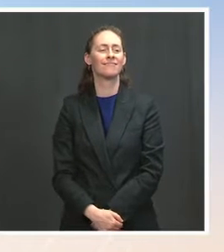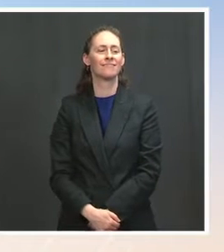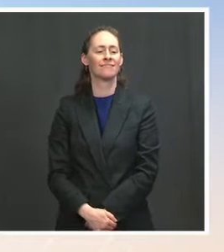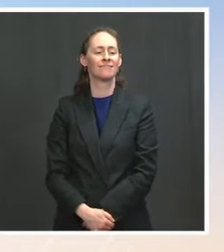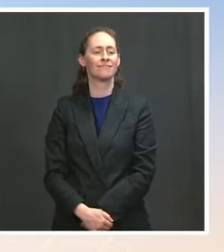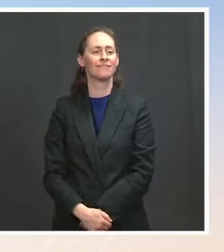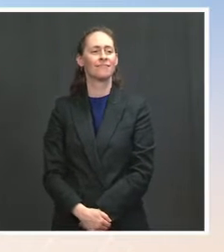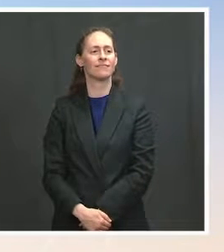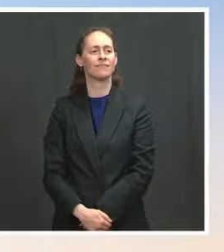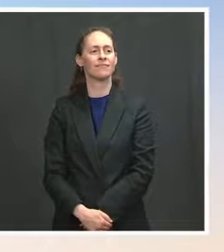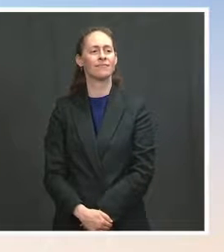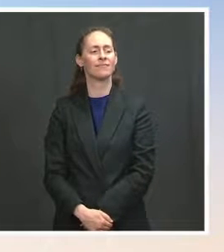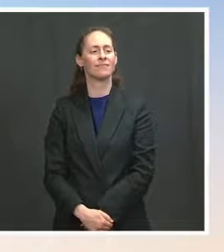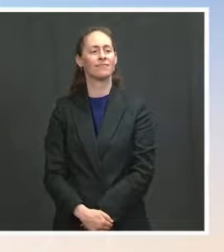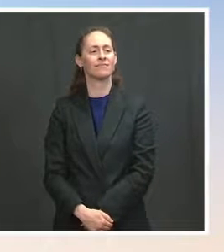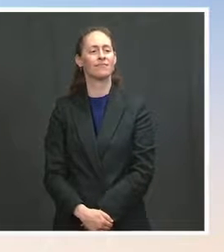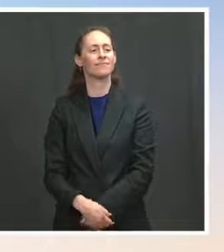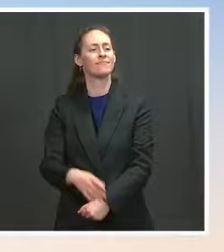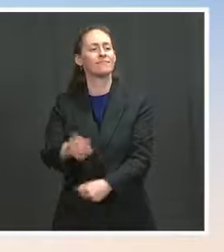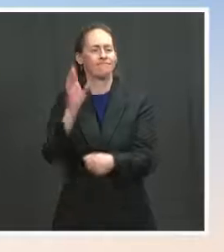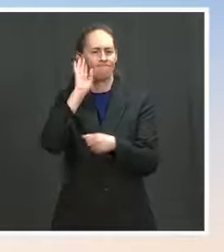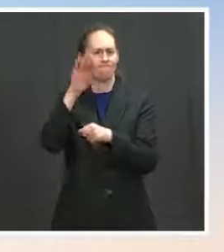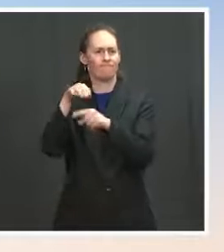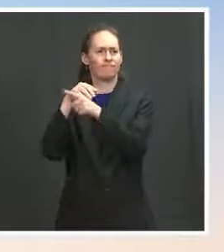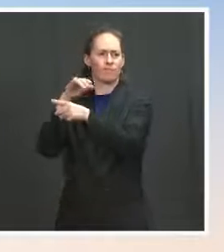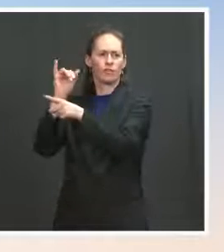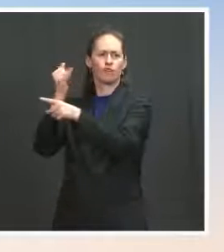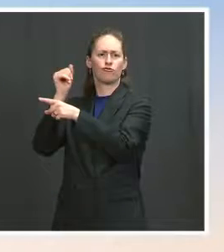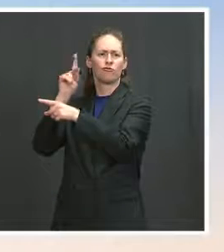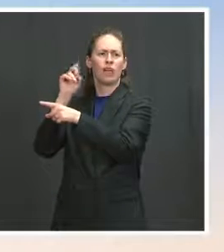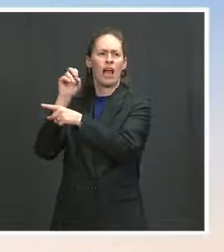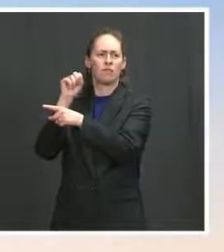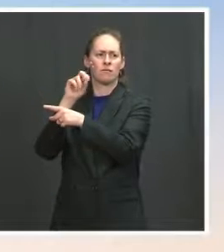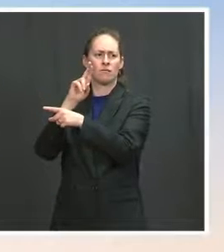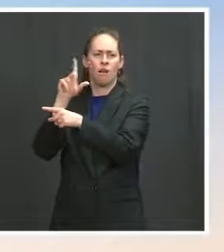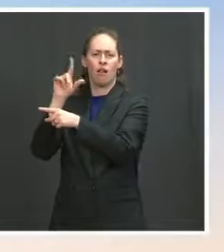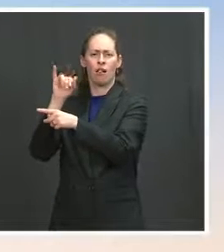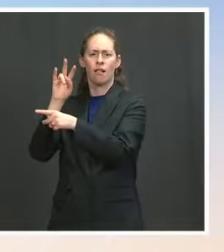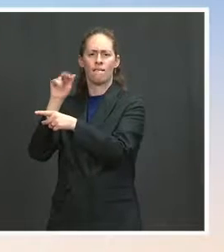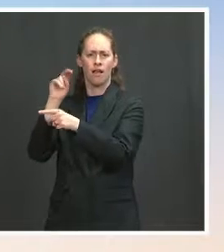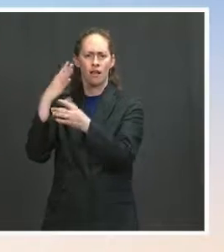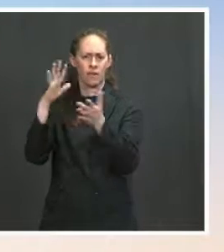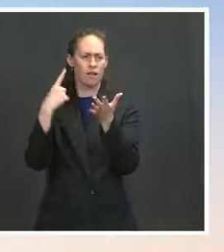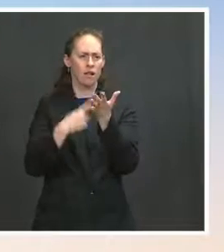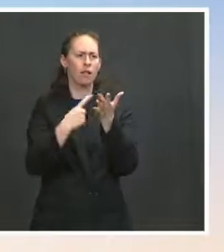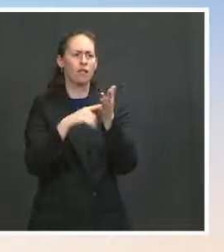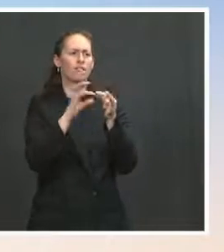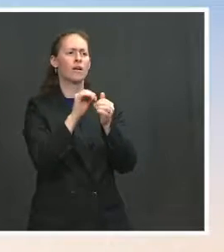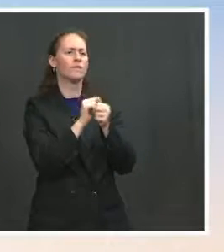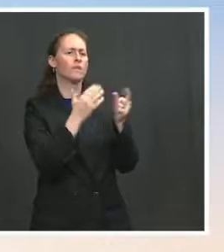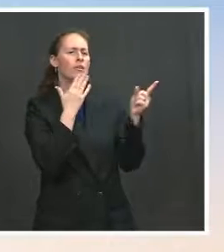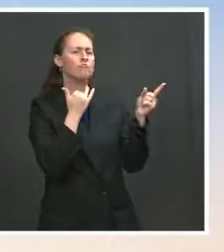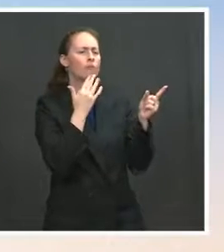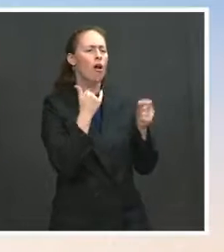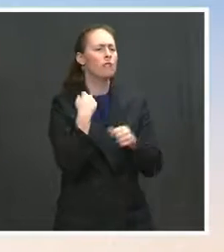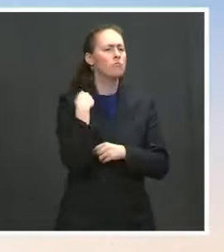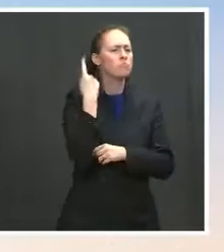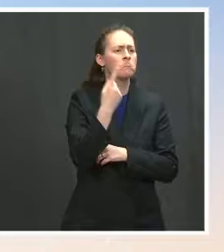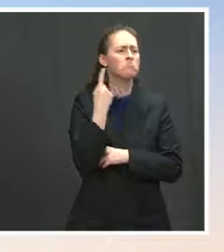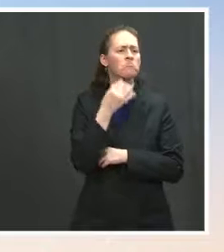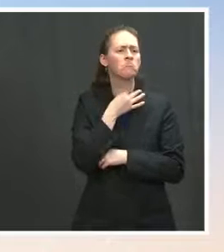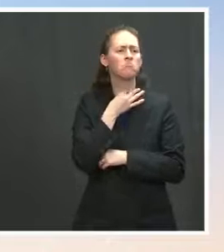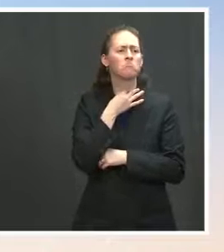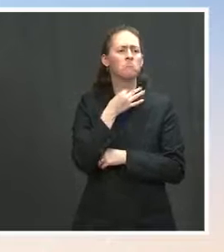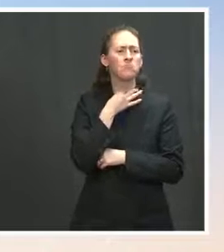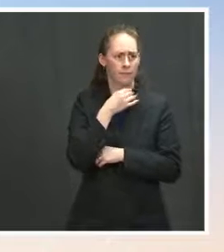Jake Sullivan. His plan was to ask for $1 billion in emergency military aid. Is the U.S. expected to